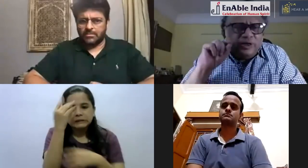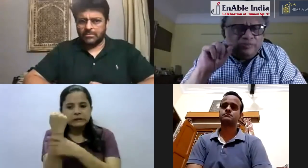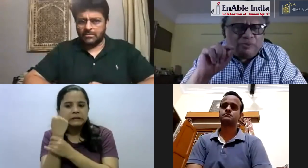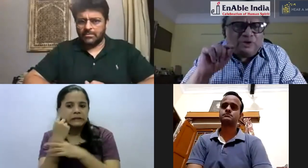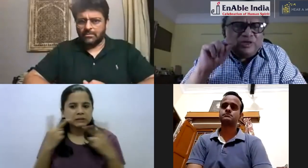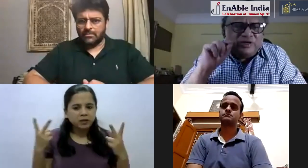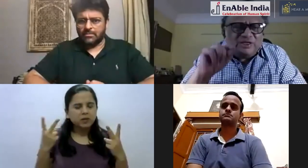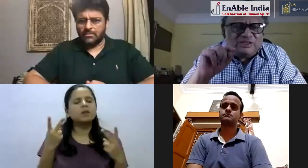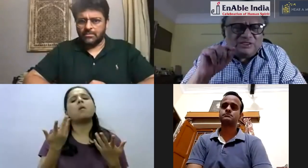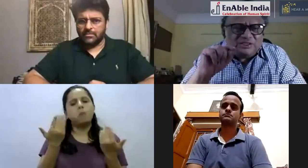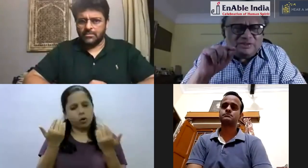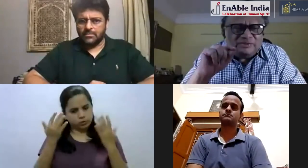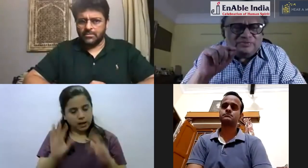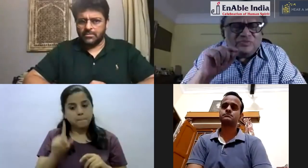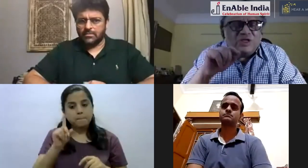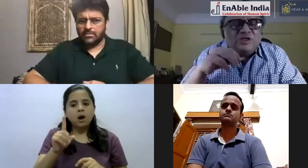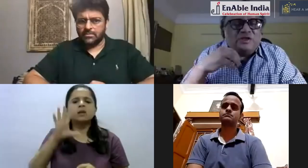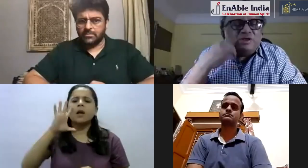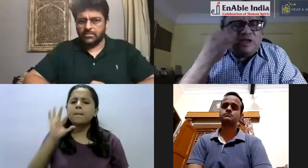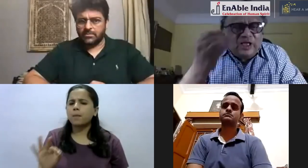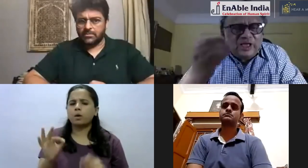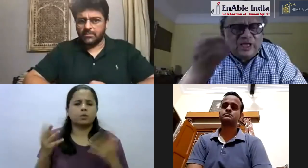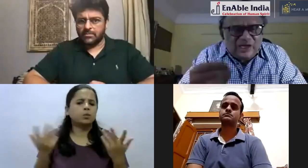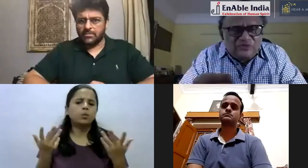Most important is